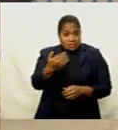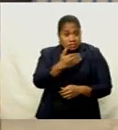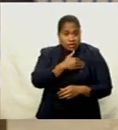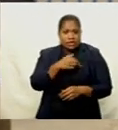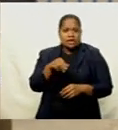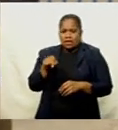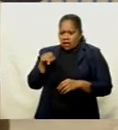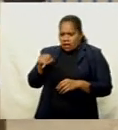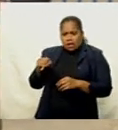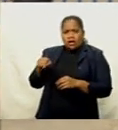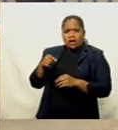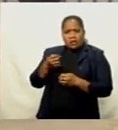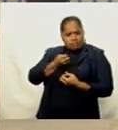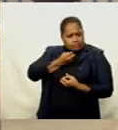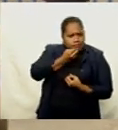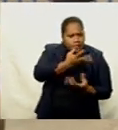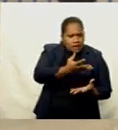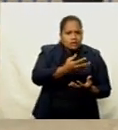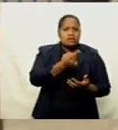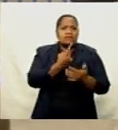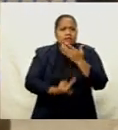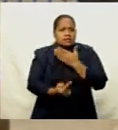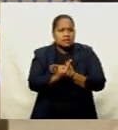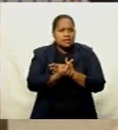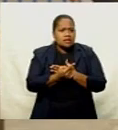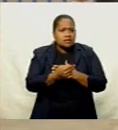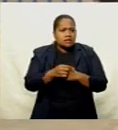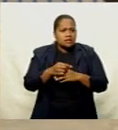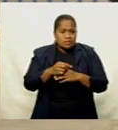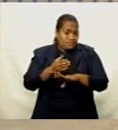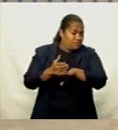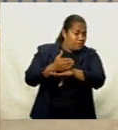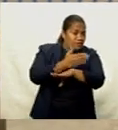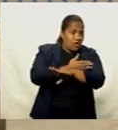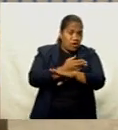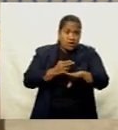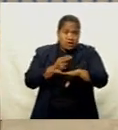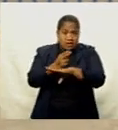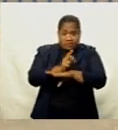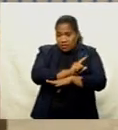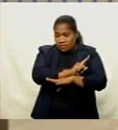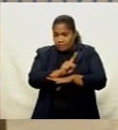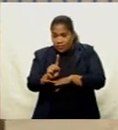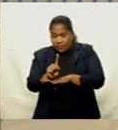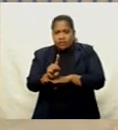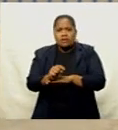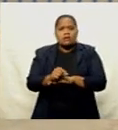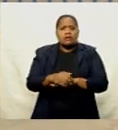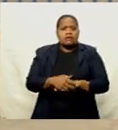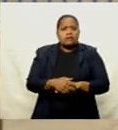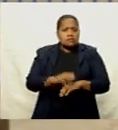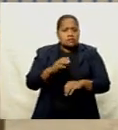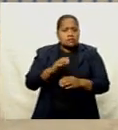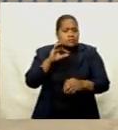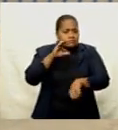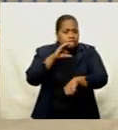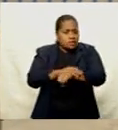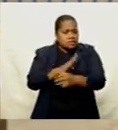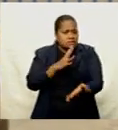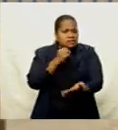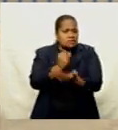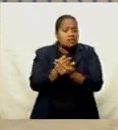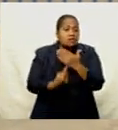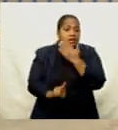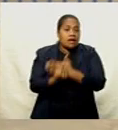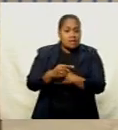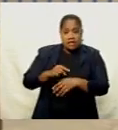that the 3rd survivor was on a raft before naval officers came to the rescue. Police has also confirmed that his crew